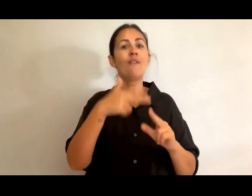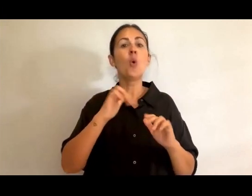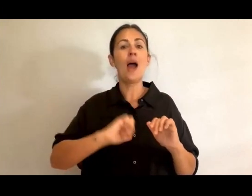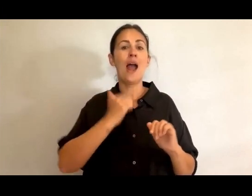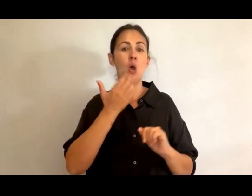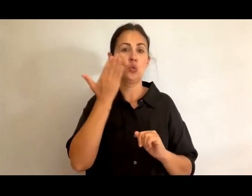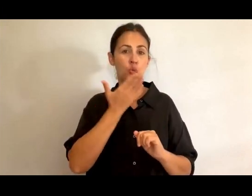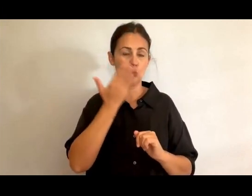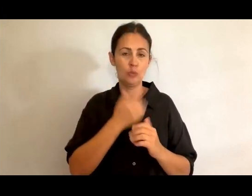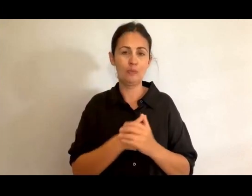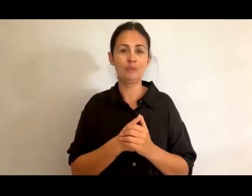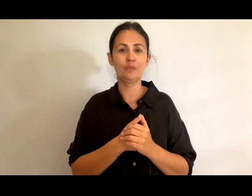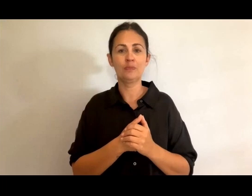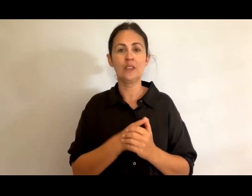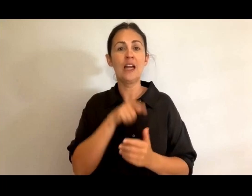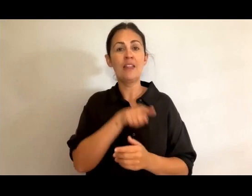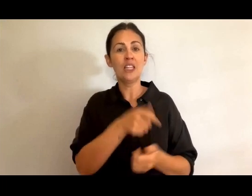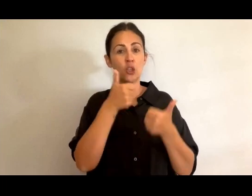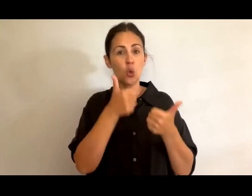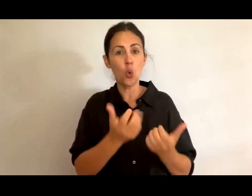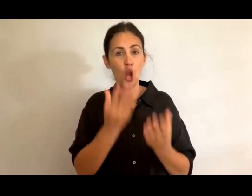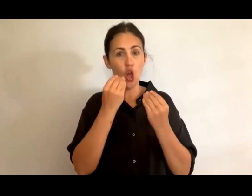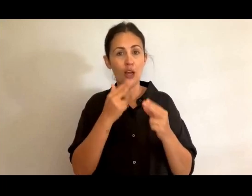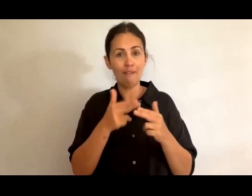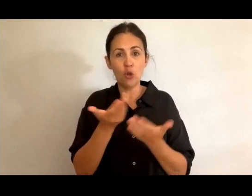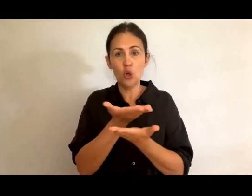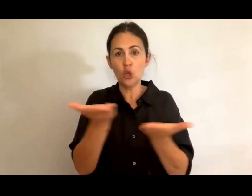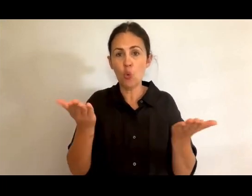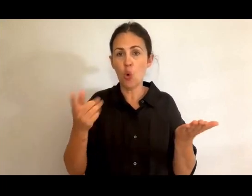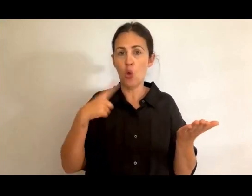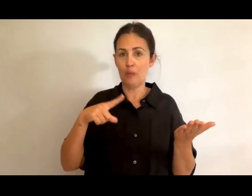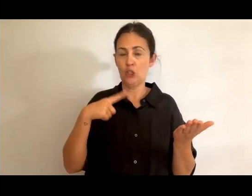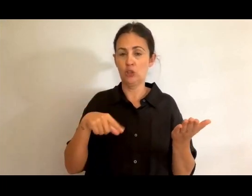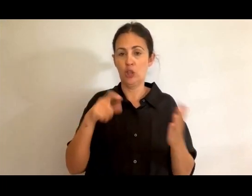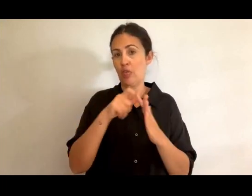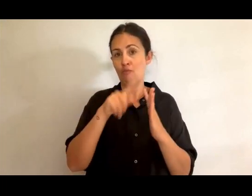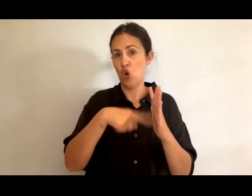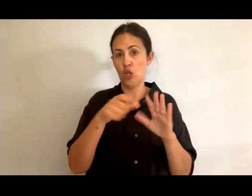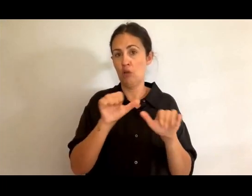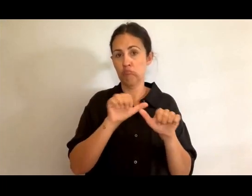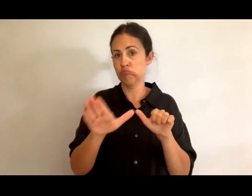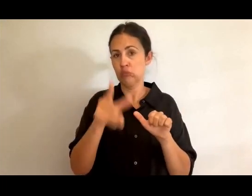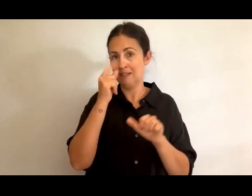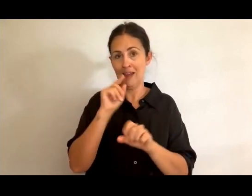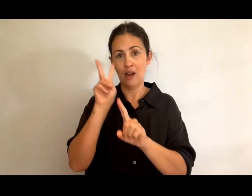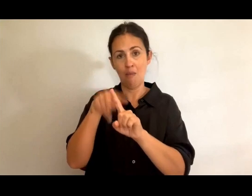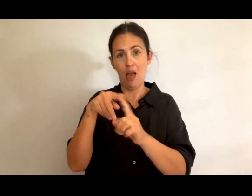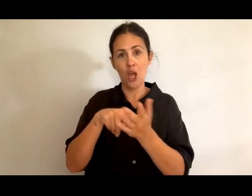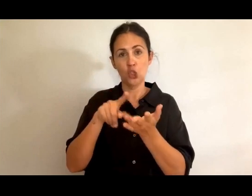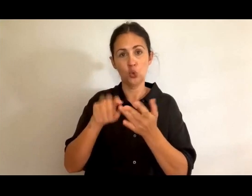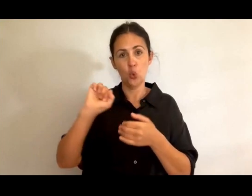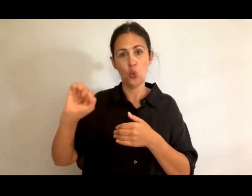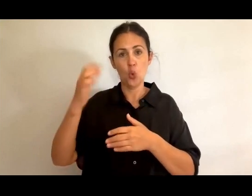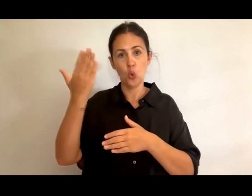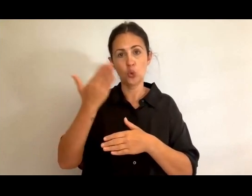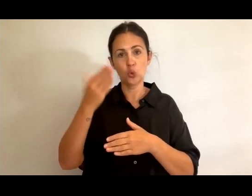relatable not just to, as in itself to your school, but maybe an interpretation of these projects can be